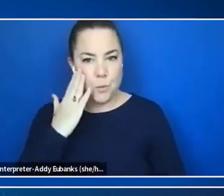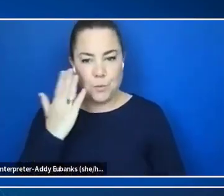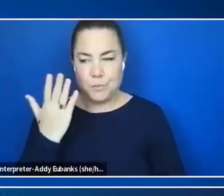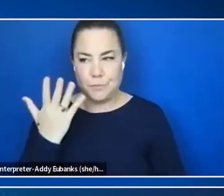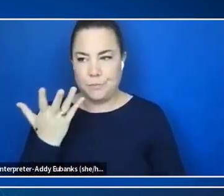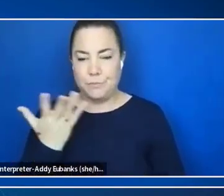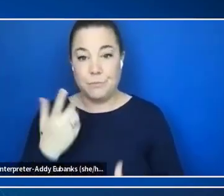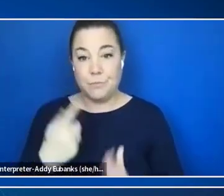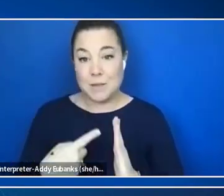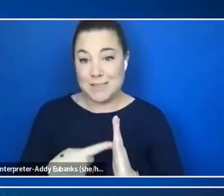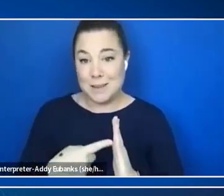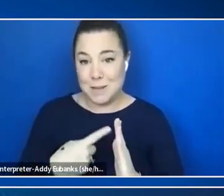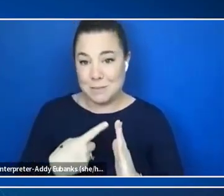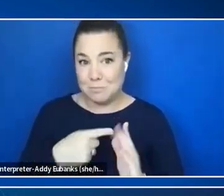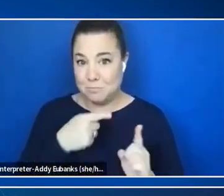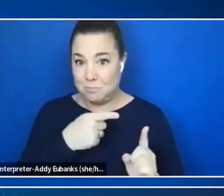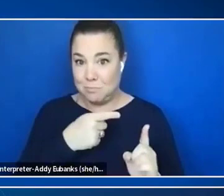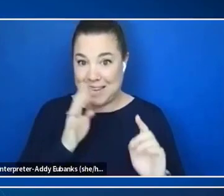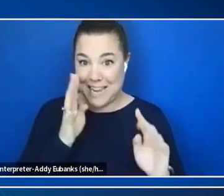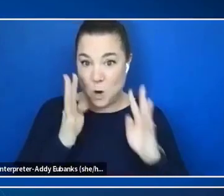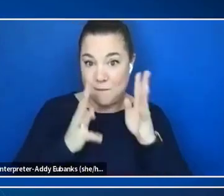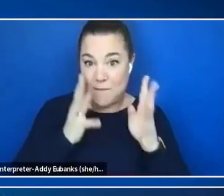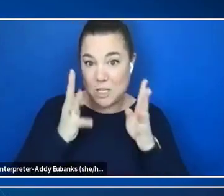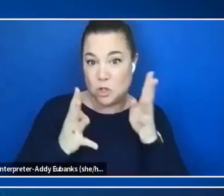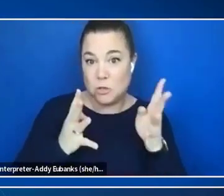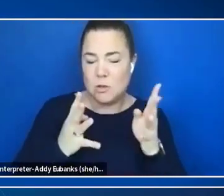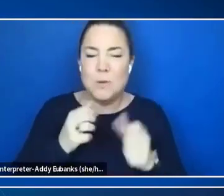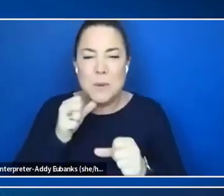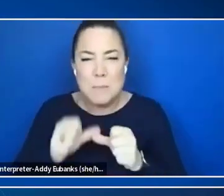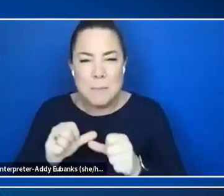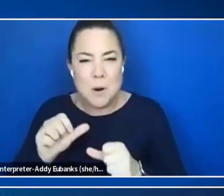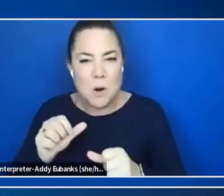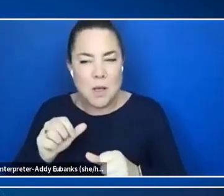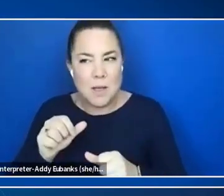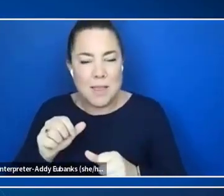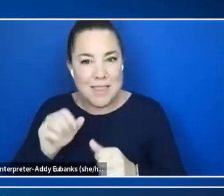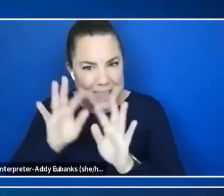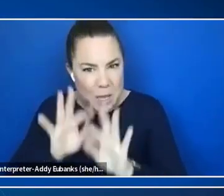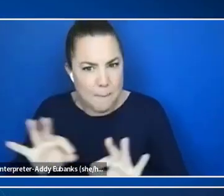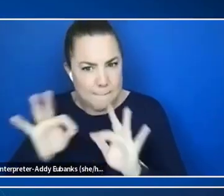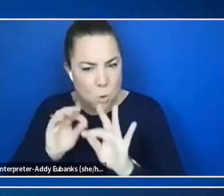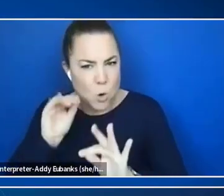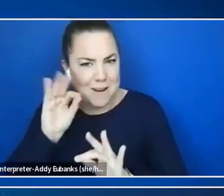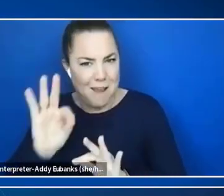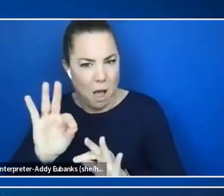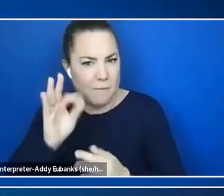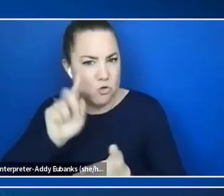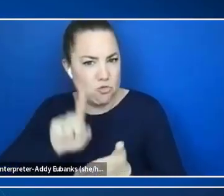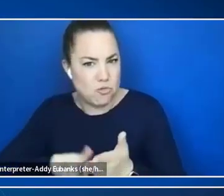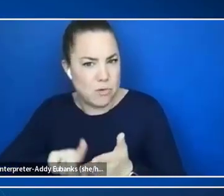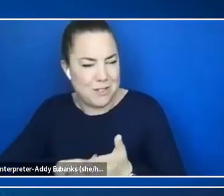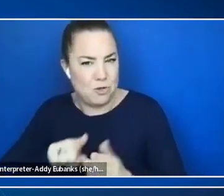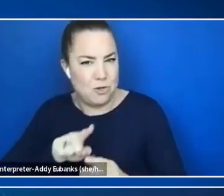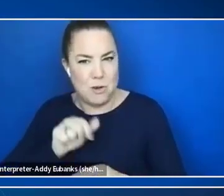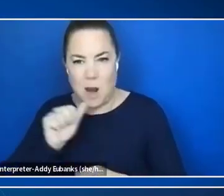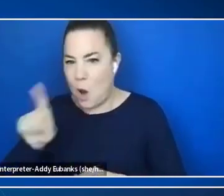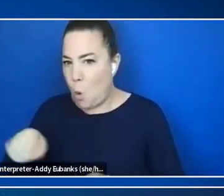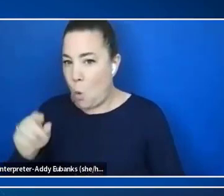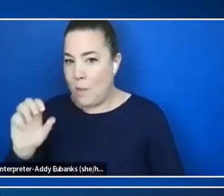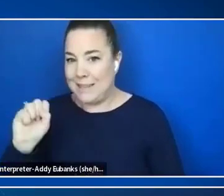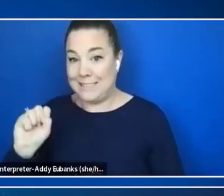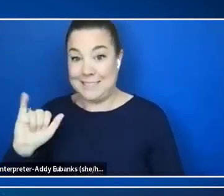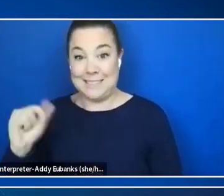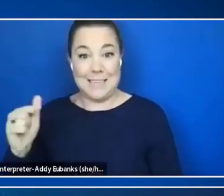sometimes innovation is dry. Remember, the factor is the importance of the research. It's not significance, right? It's the importance of the research. And so in